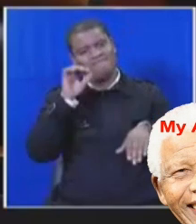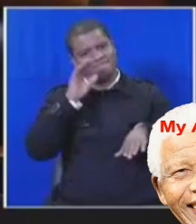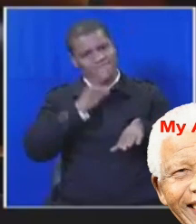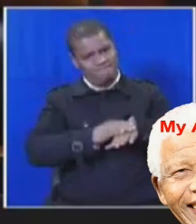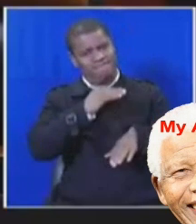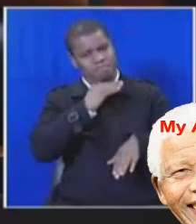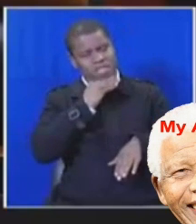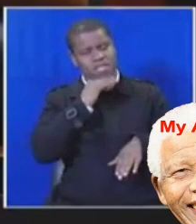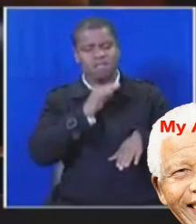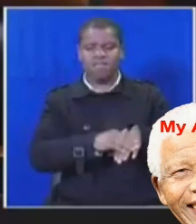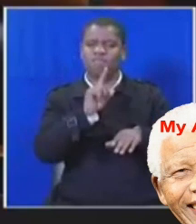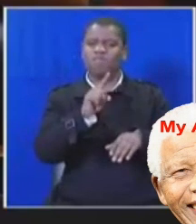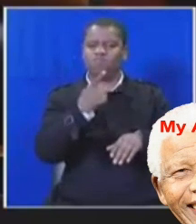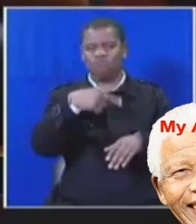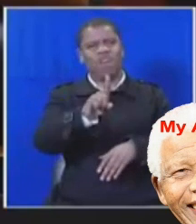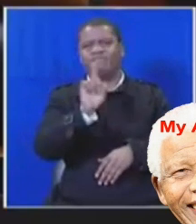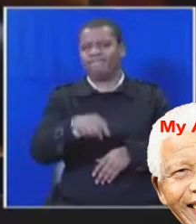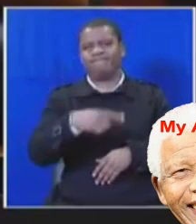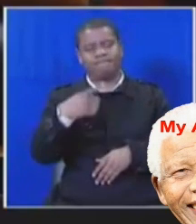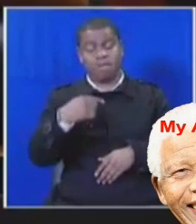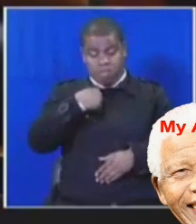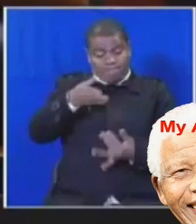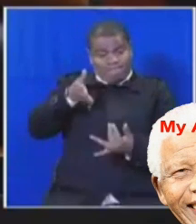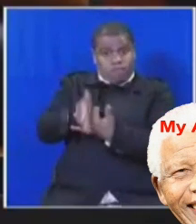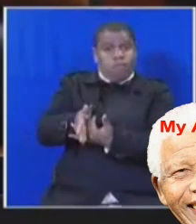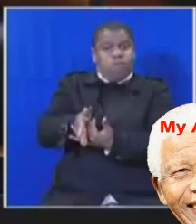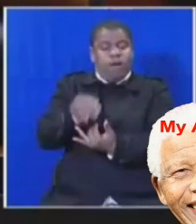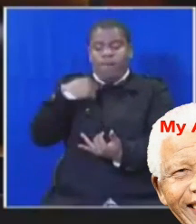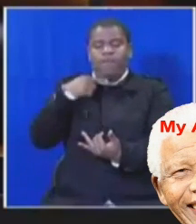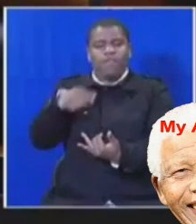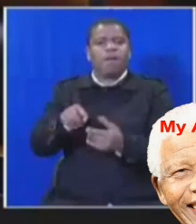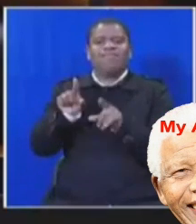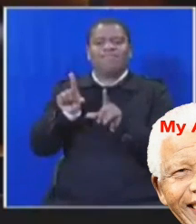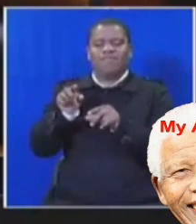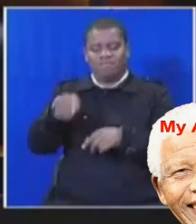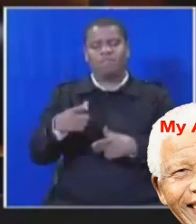interjected and asked the member to refrain.